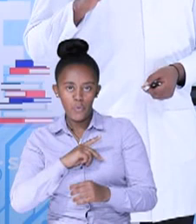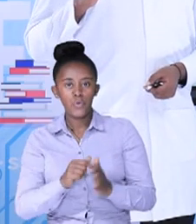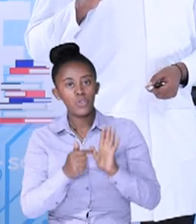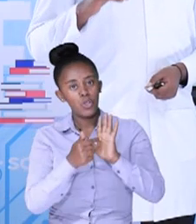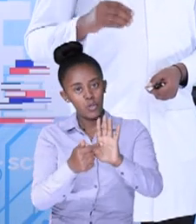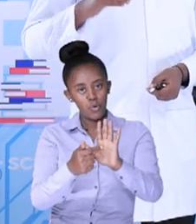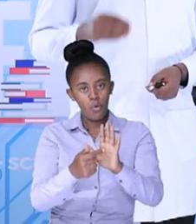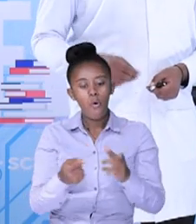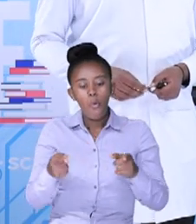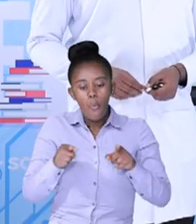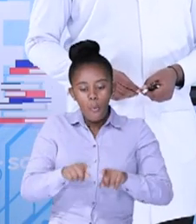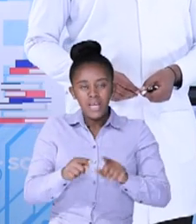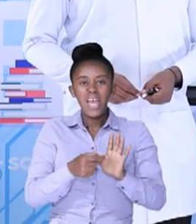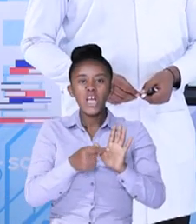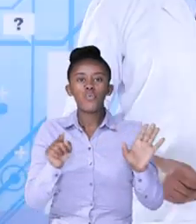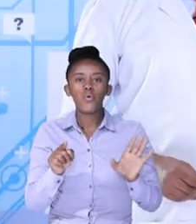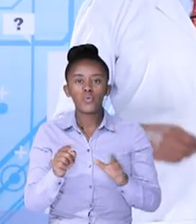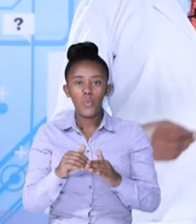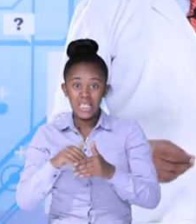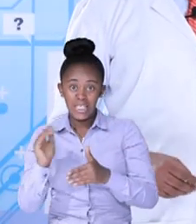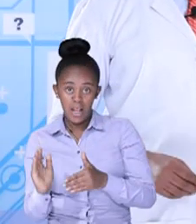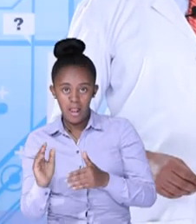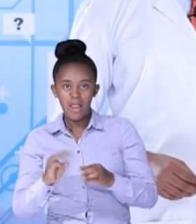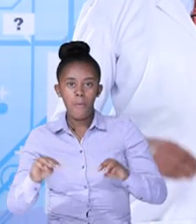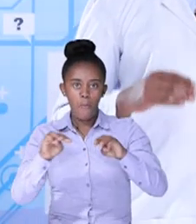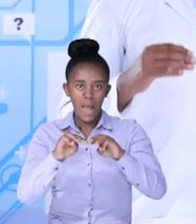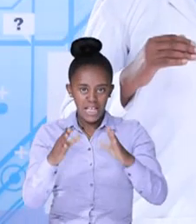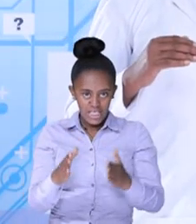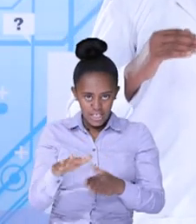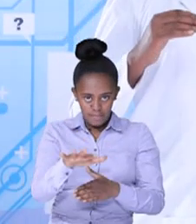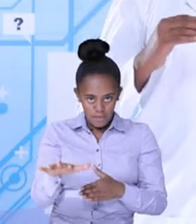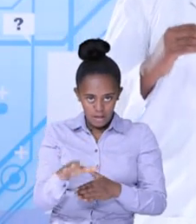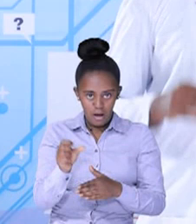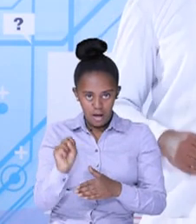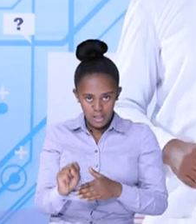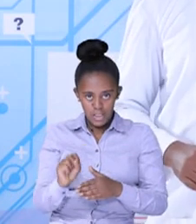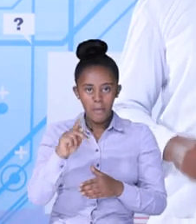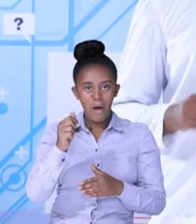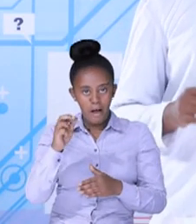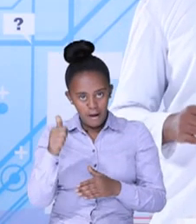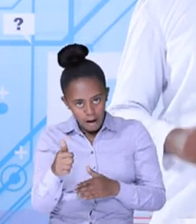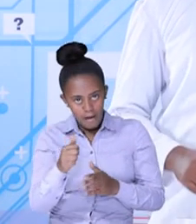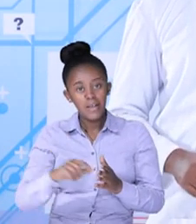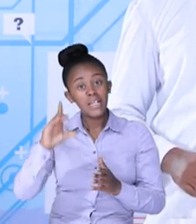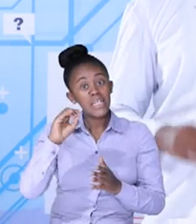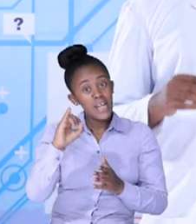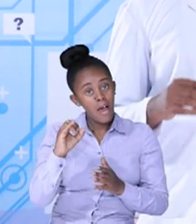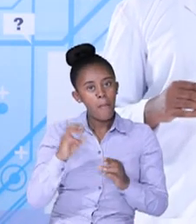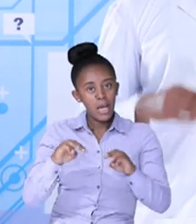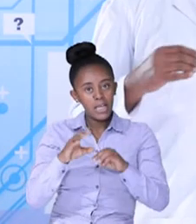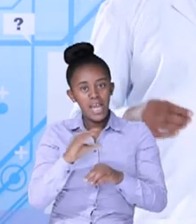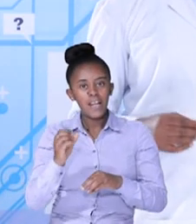show when they are exposed to external magnetic field as paramagnetic, diamagnetic